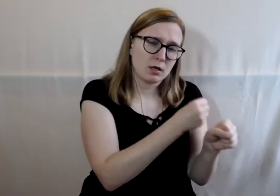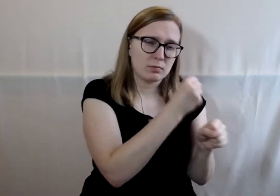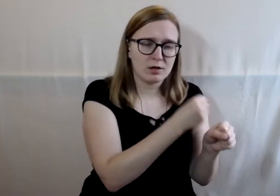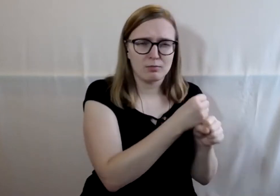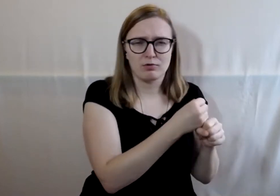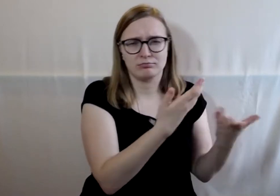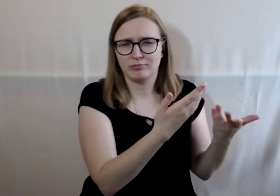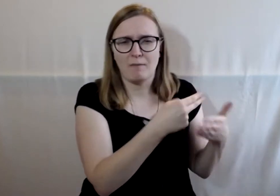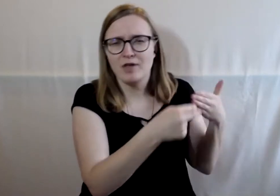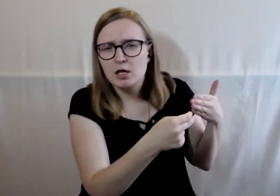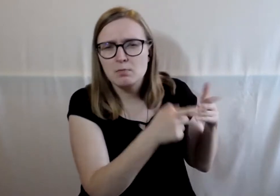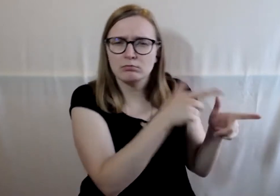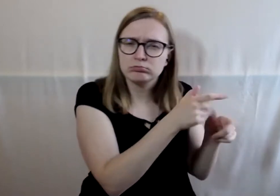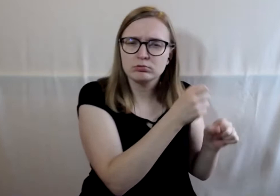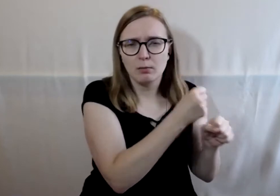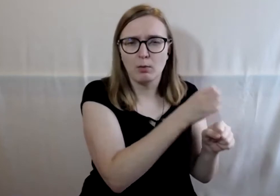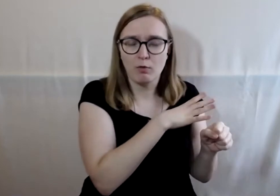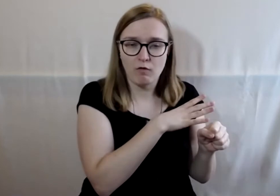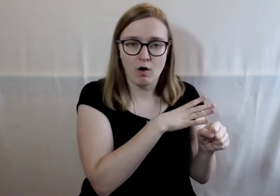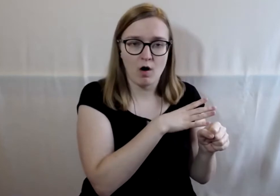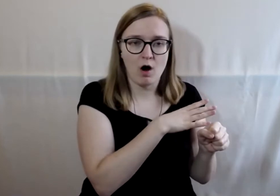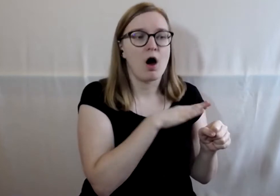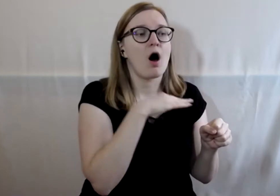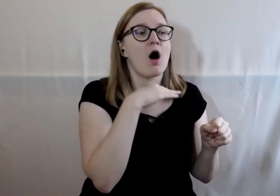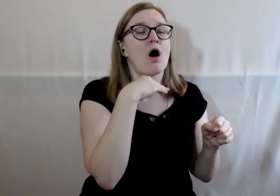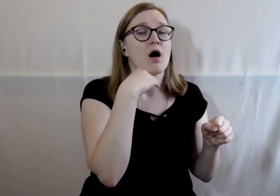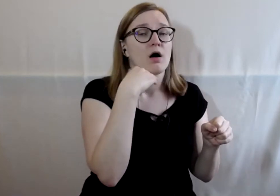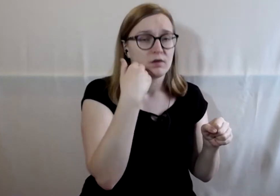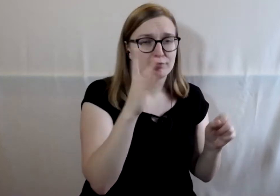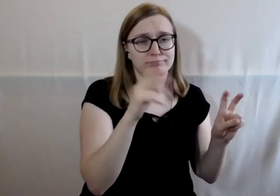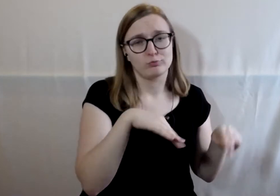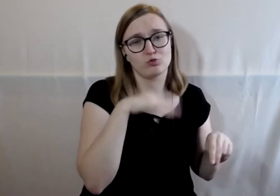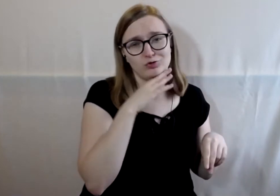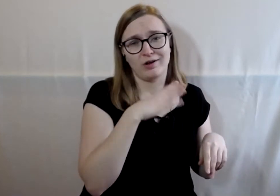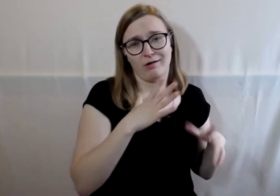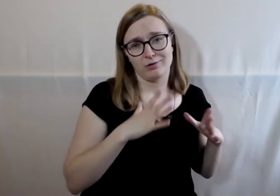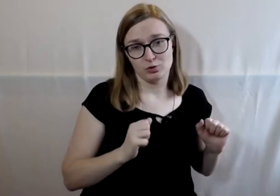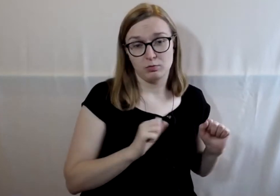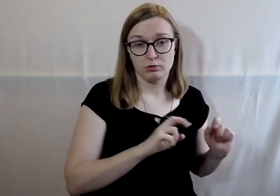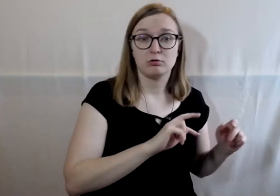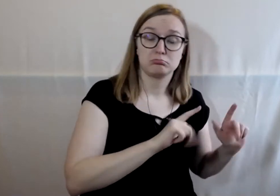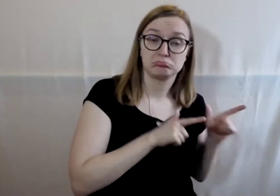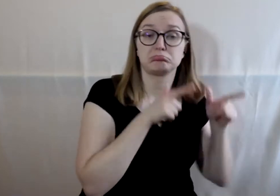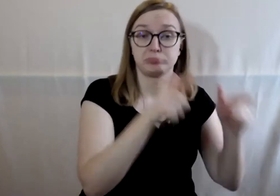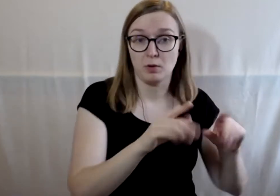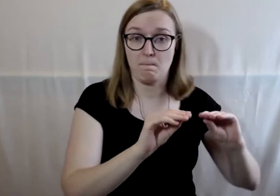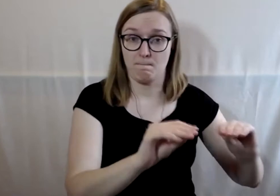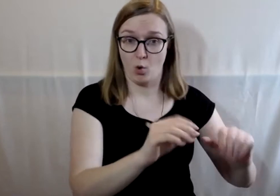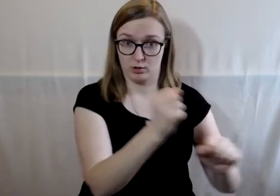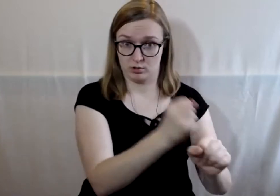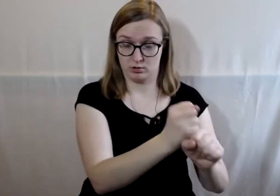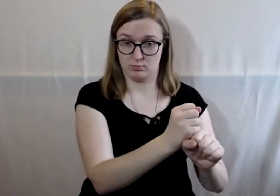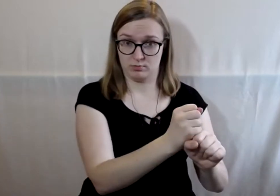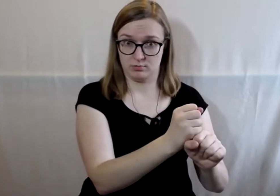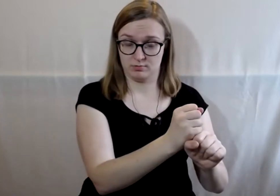teaching their profession that they'd done most of their life, their career, and came into teaching.